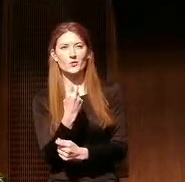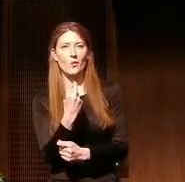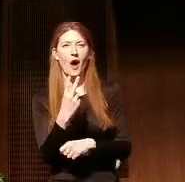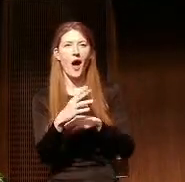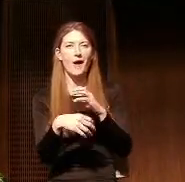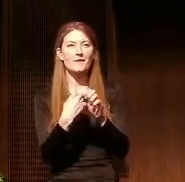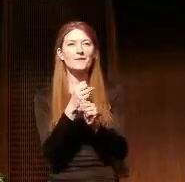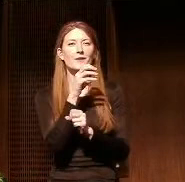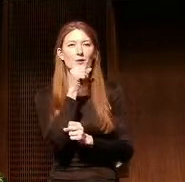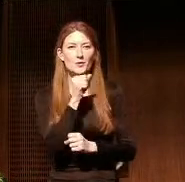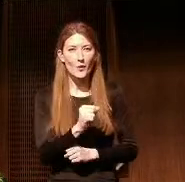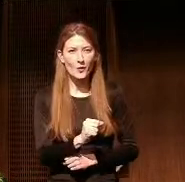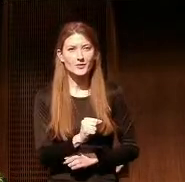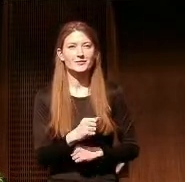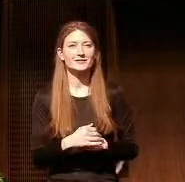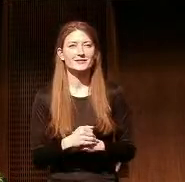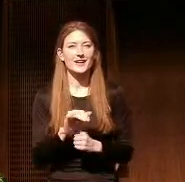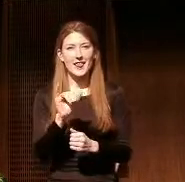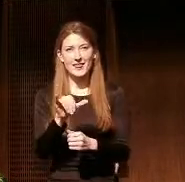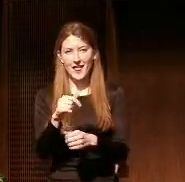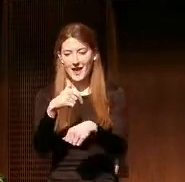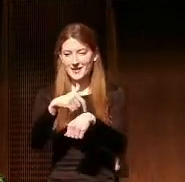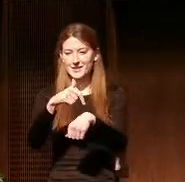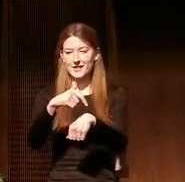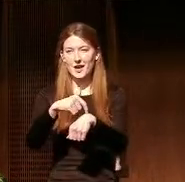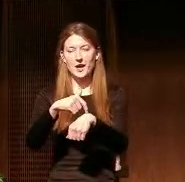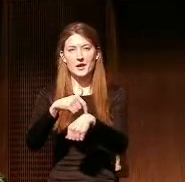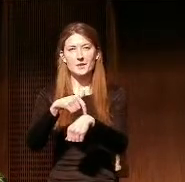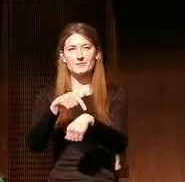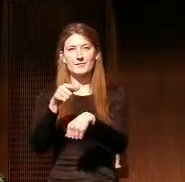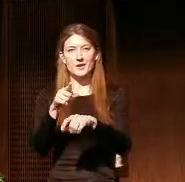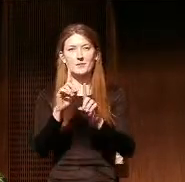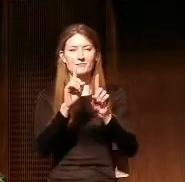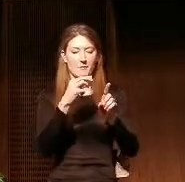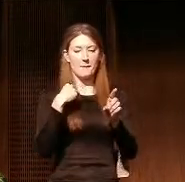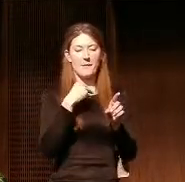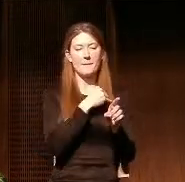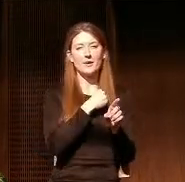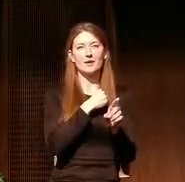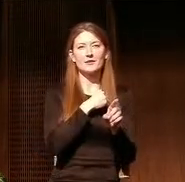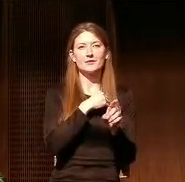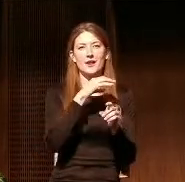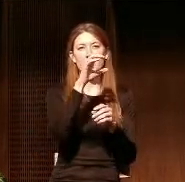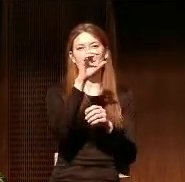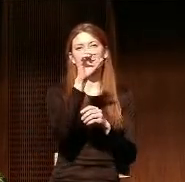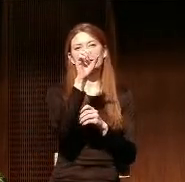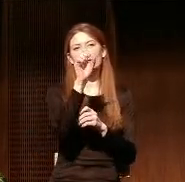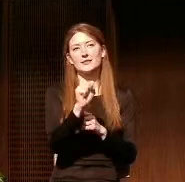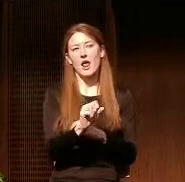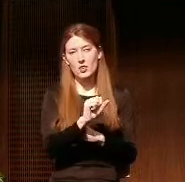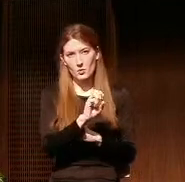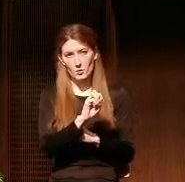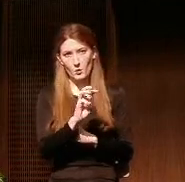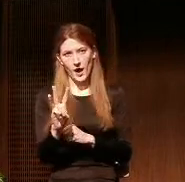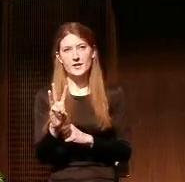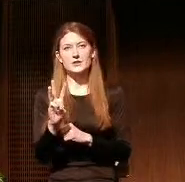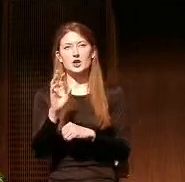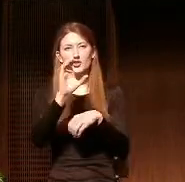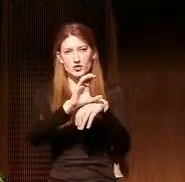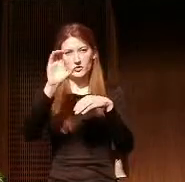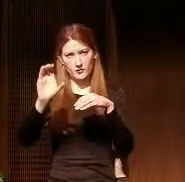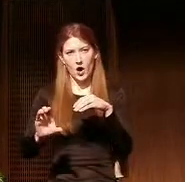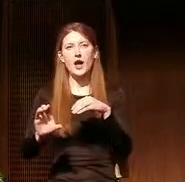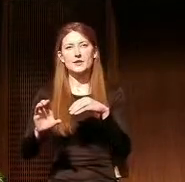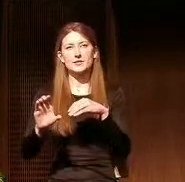Virgil and Joy at that time were members of the Southwest Church of Christ in Phoenix, Arizona. They were